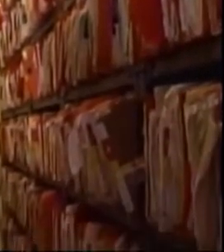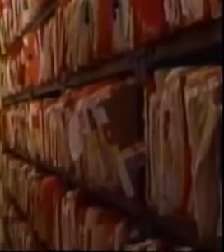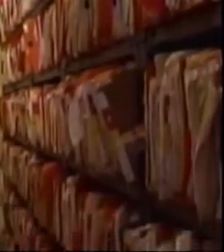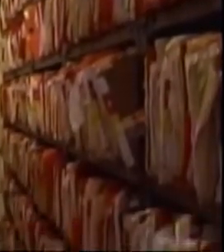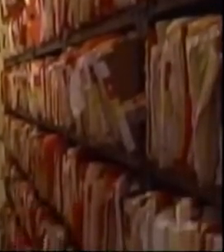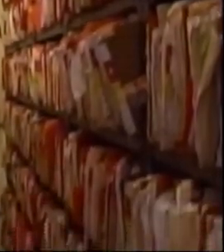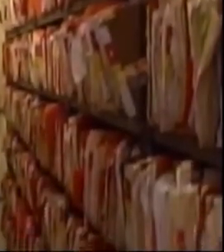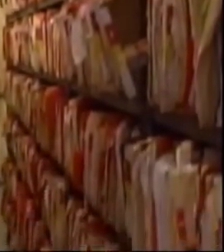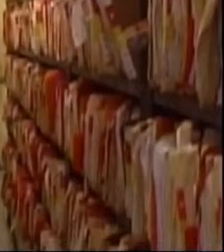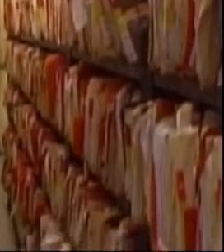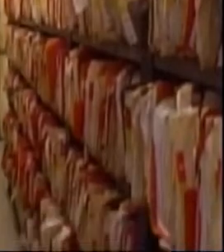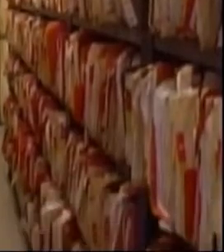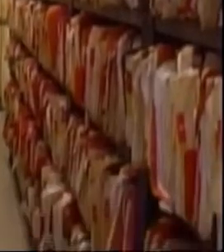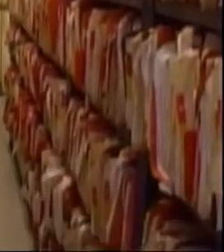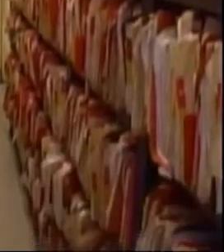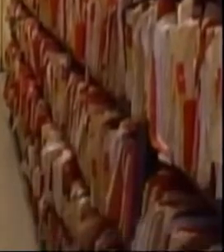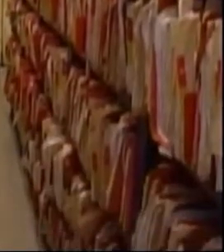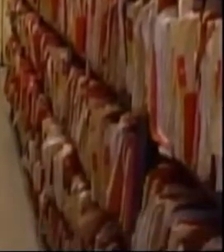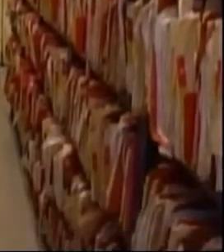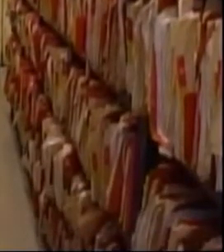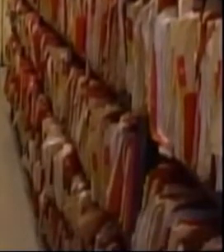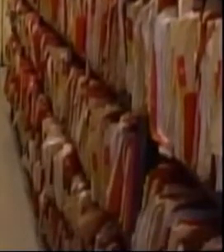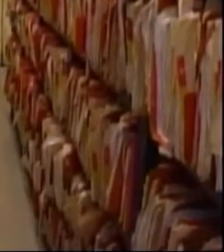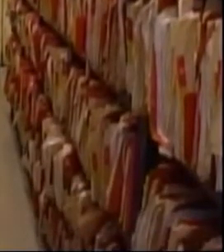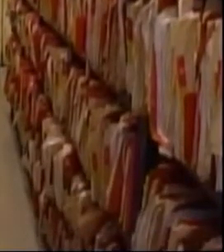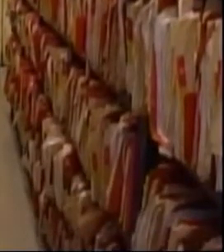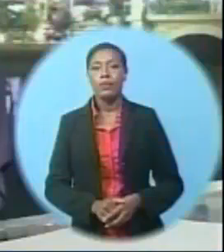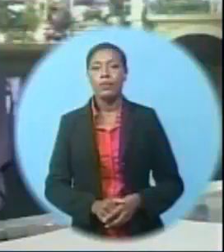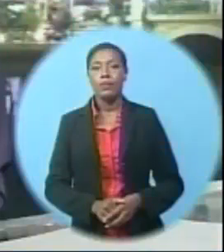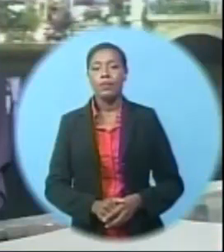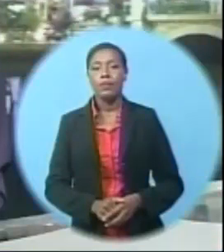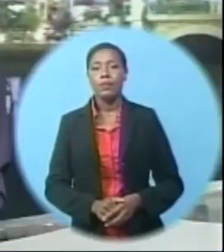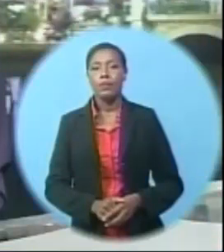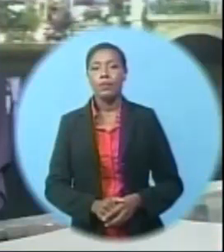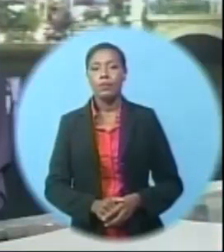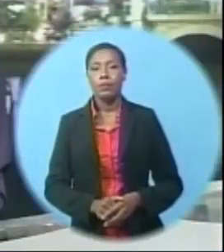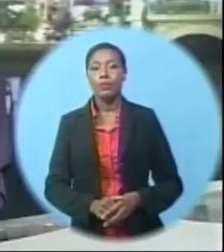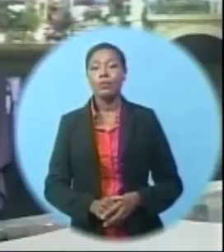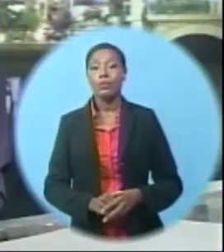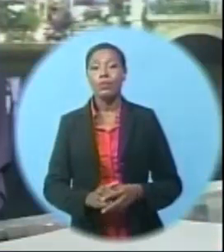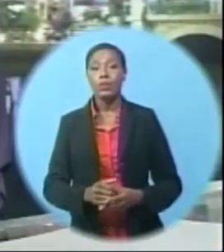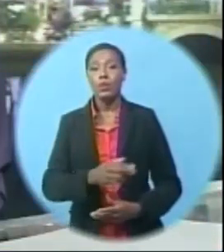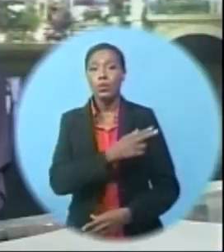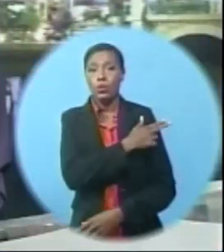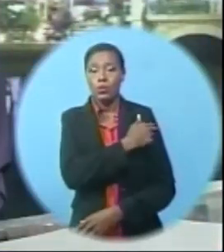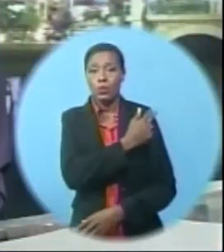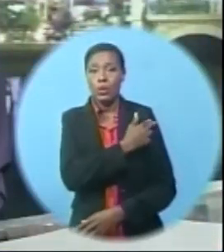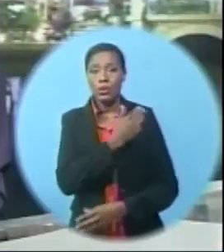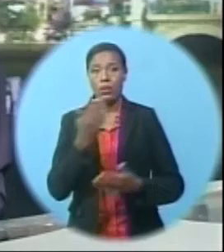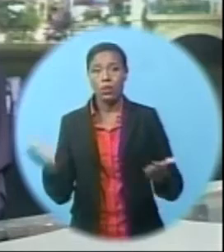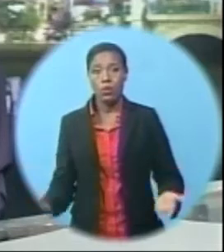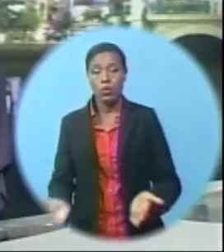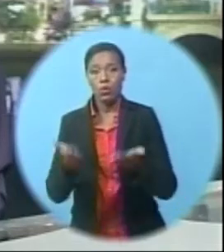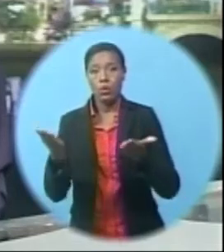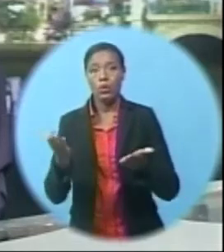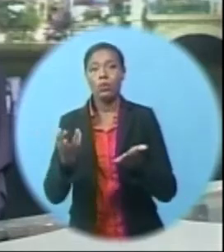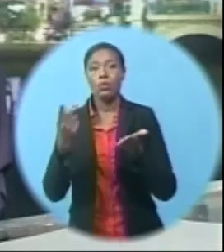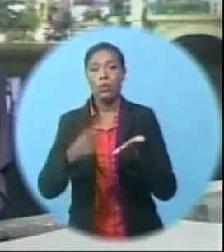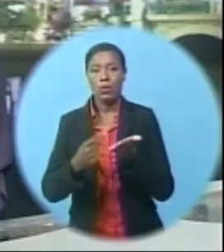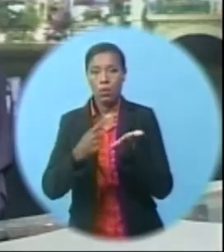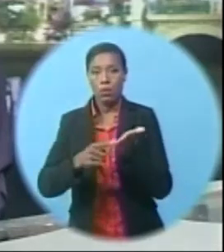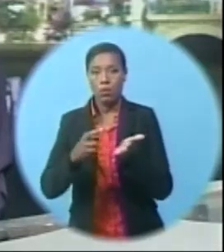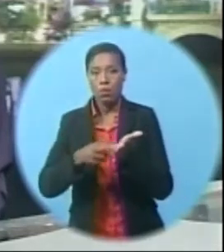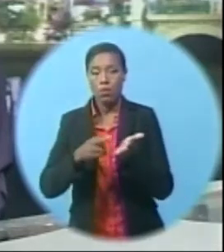Ms. Bobb is assuring Barbadians of confidentiality, saying the QEH is ensuring the records are safeguarded in its system